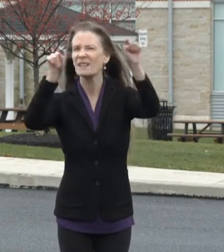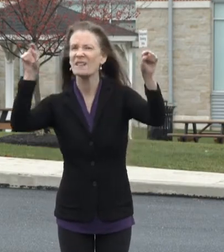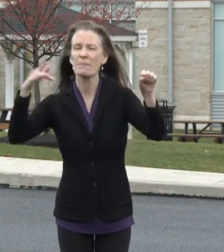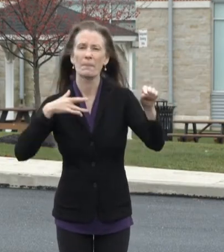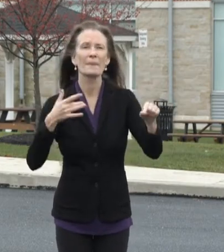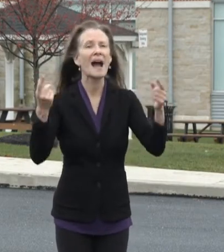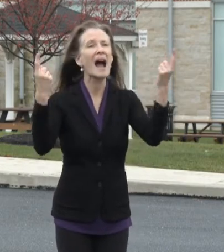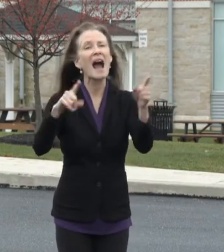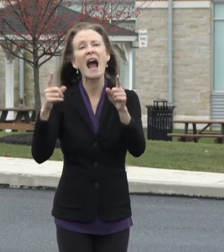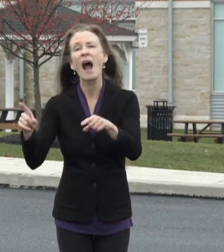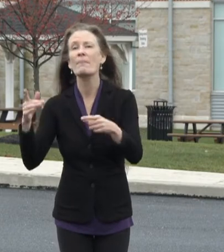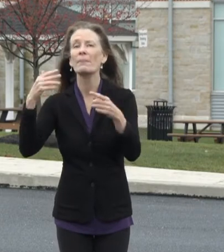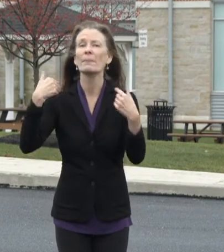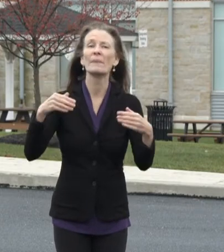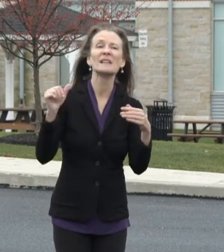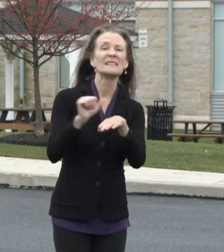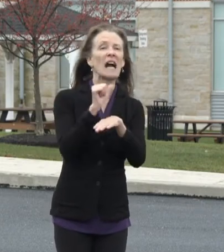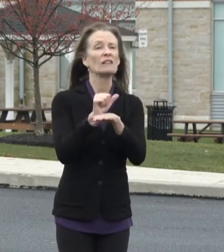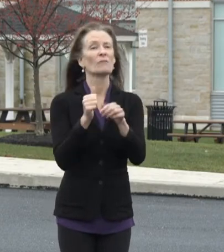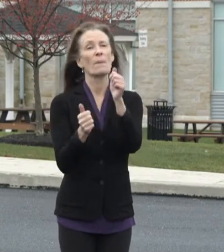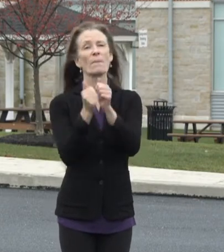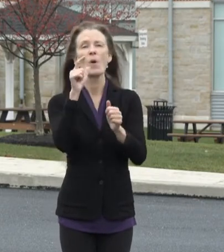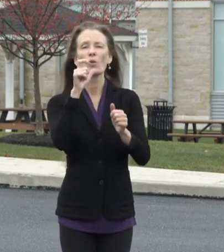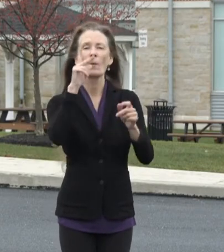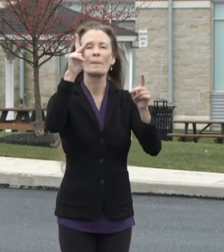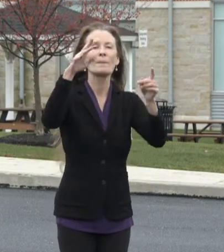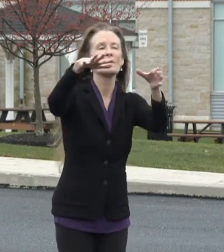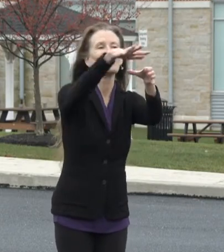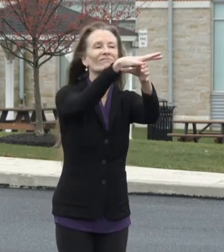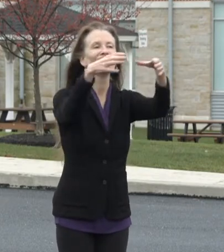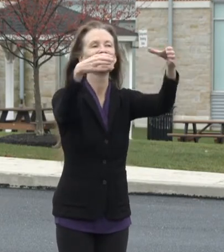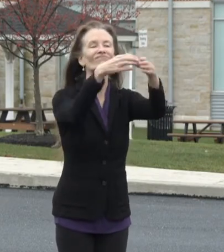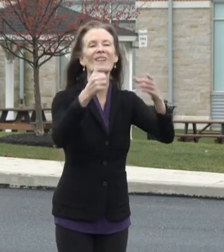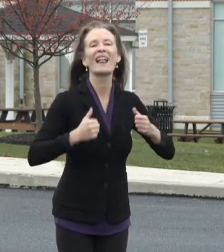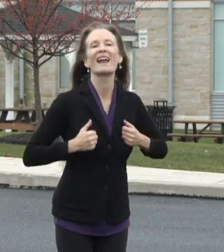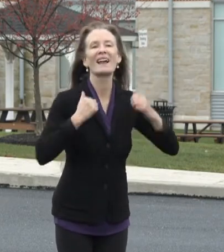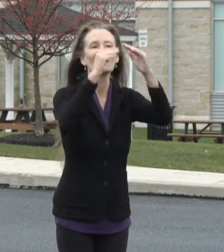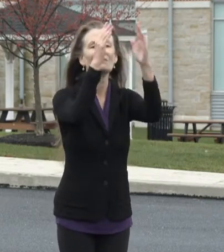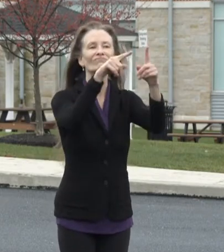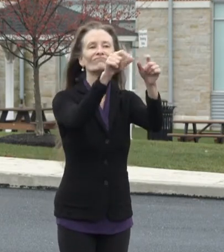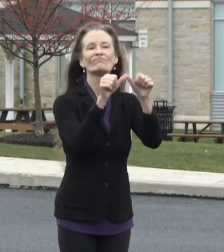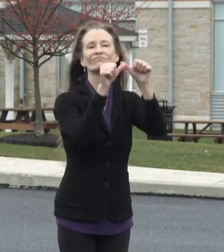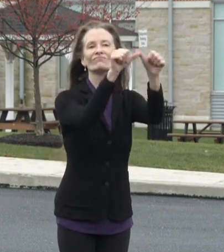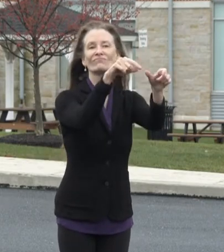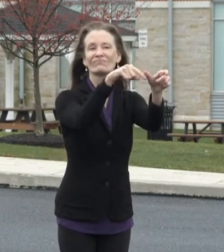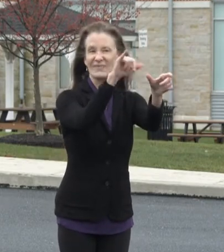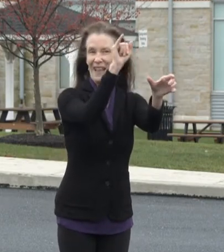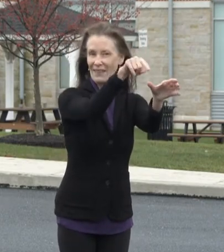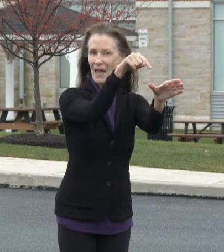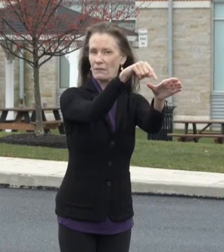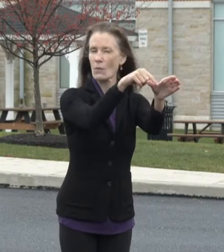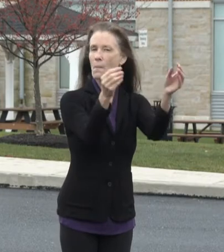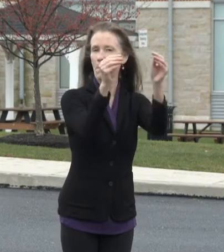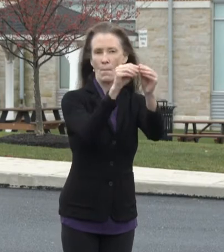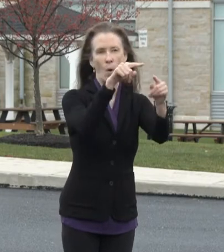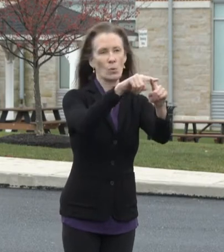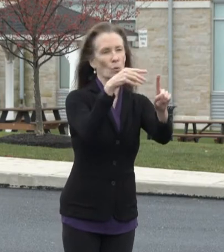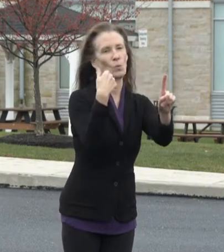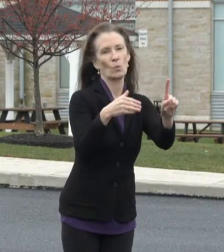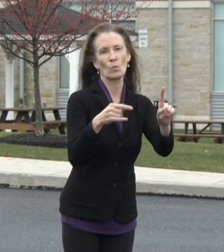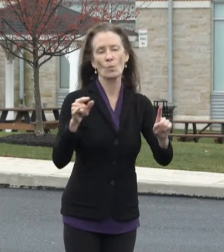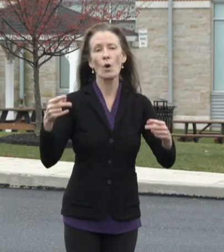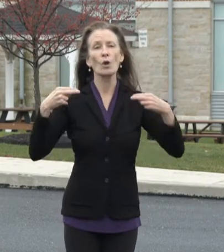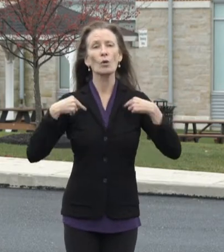our residents of our long-term care facilities. The Department of Human Services operates numerous state-run residential